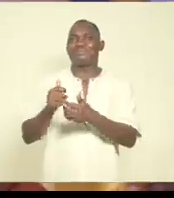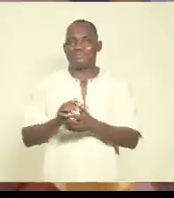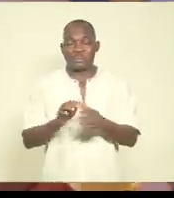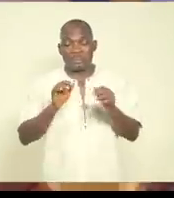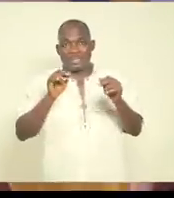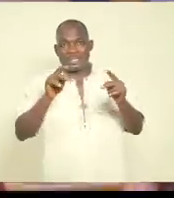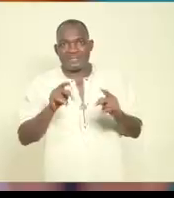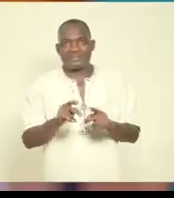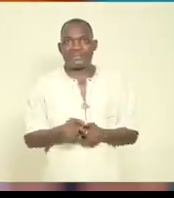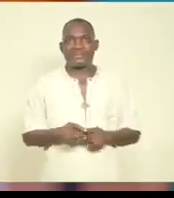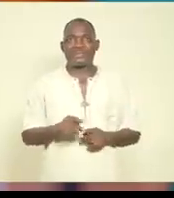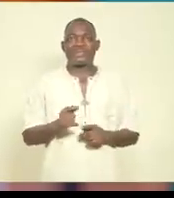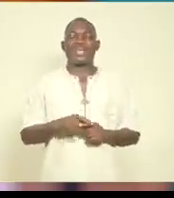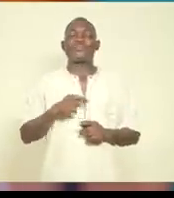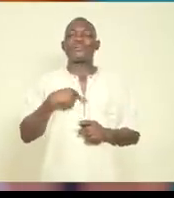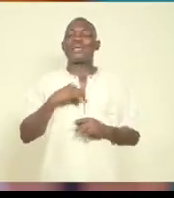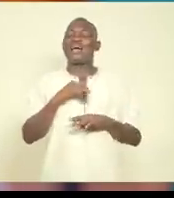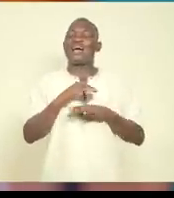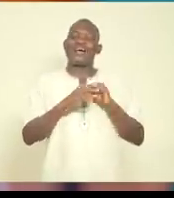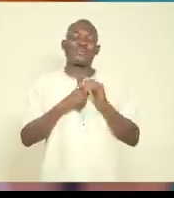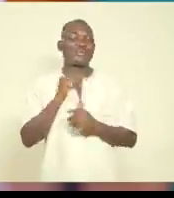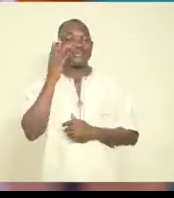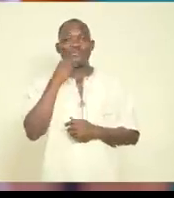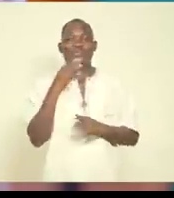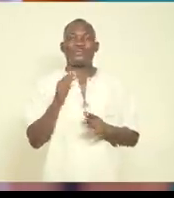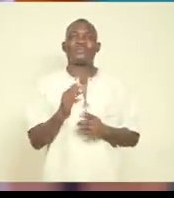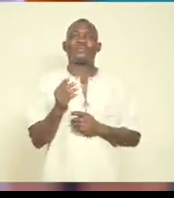And then just get ready to enjoy the moment.